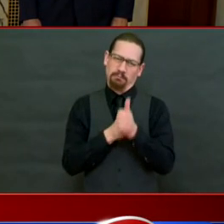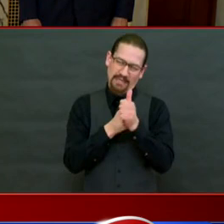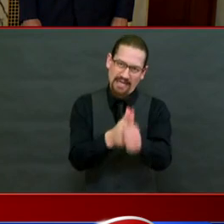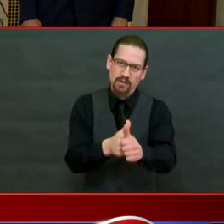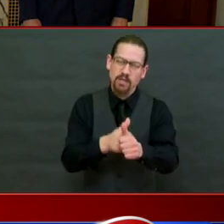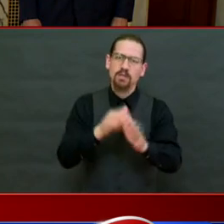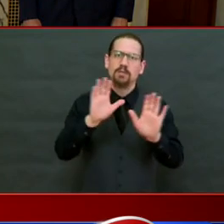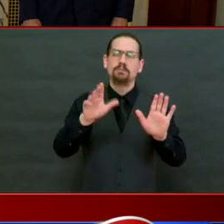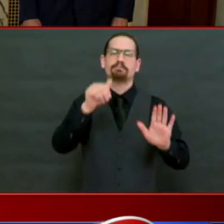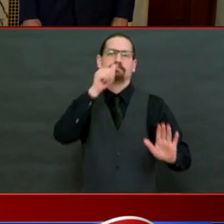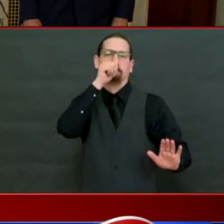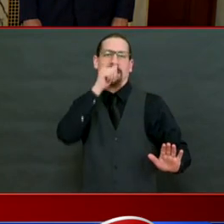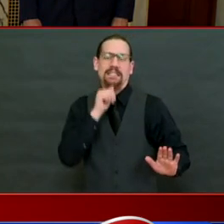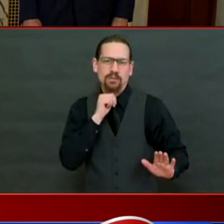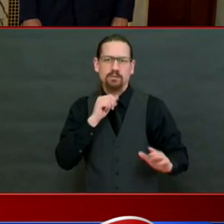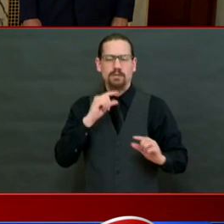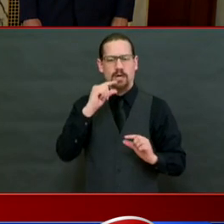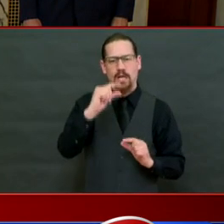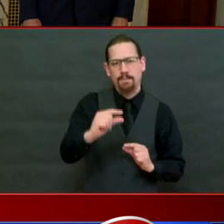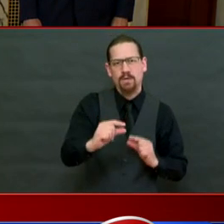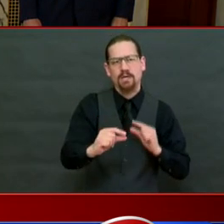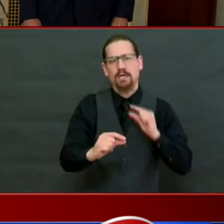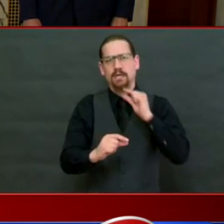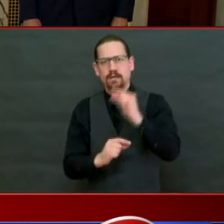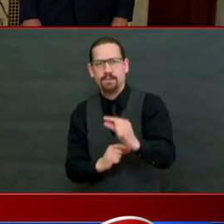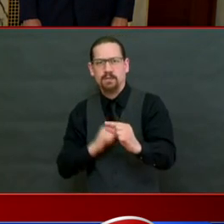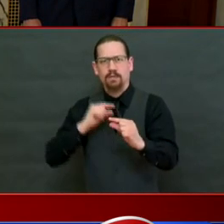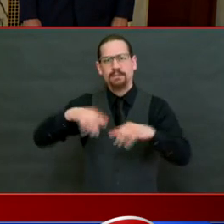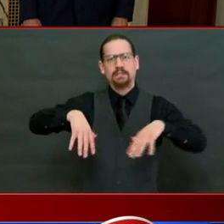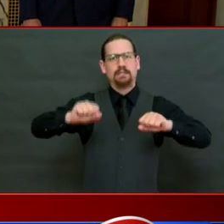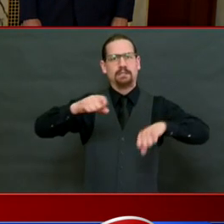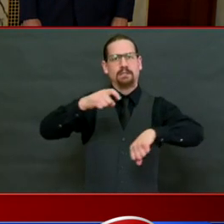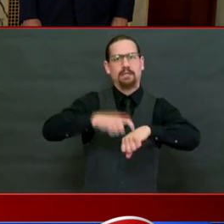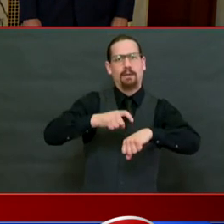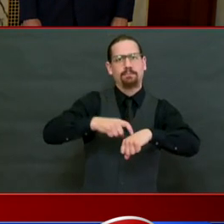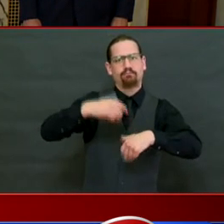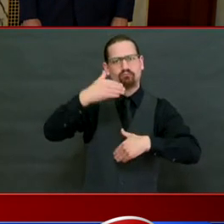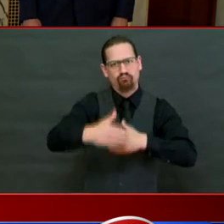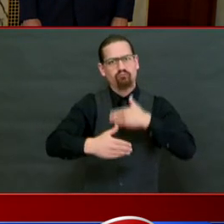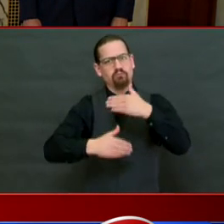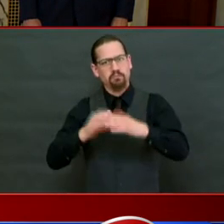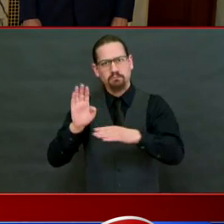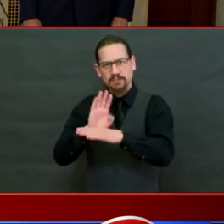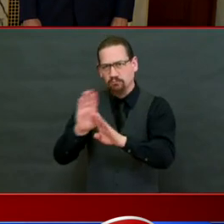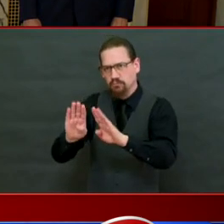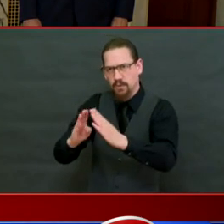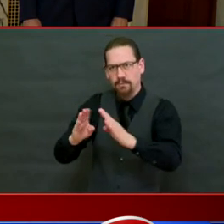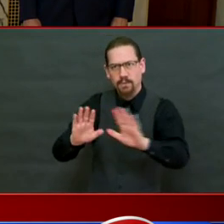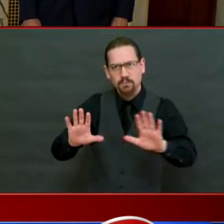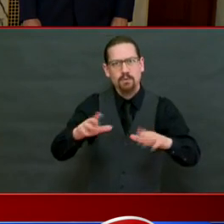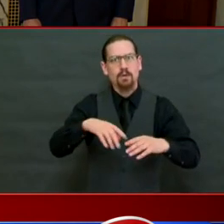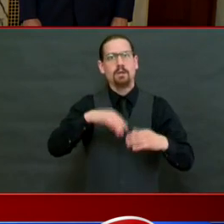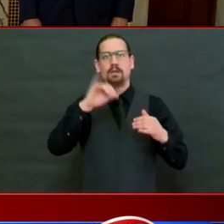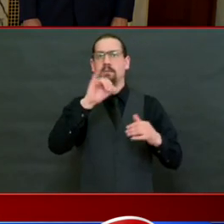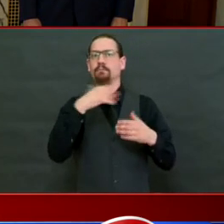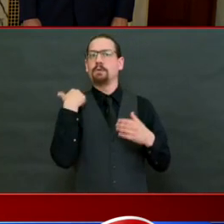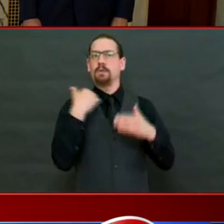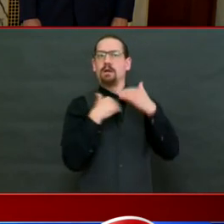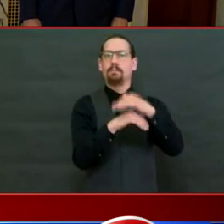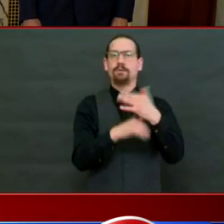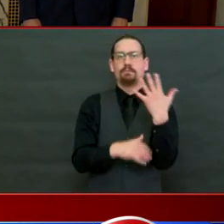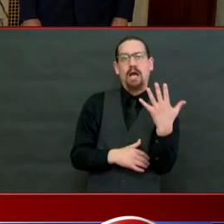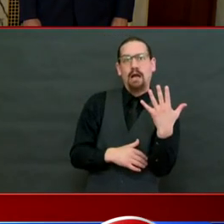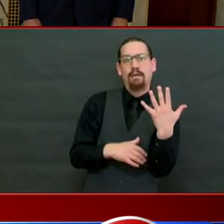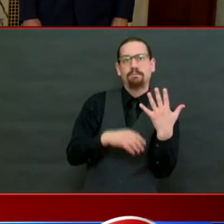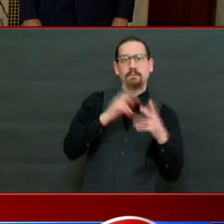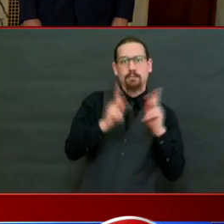Also, in a couple of weeks, if we can go from 5 to 10 people in a social gathering, I need you to use some